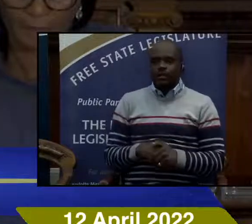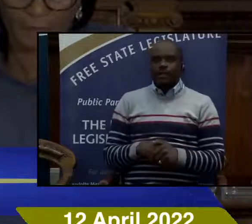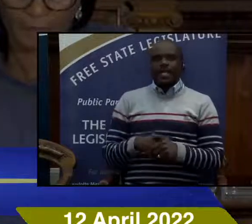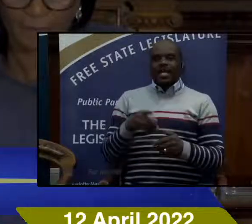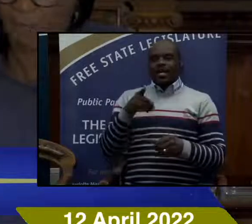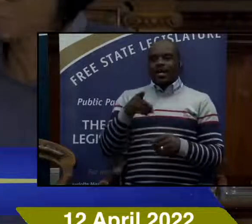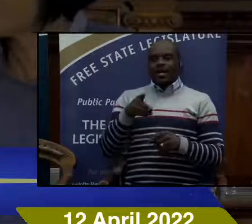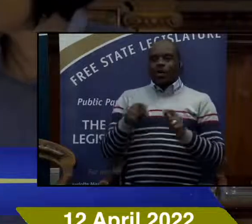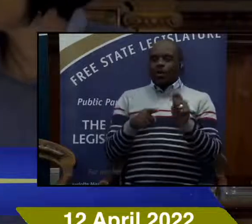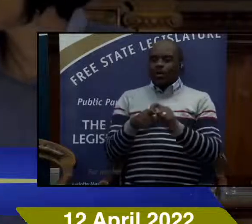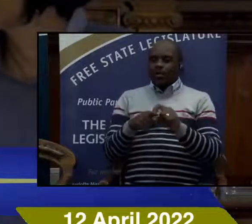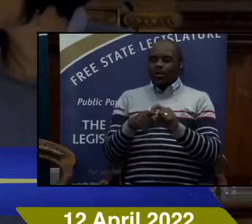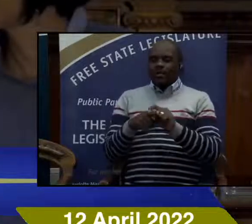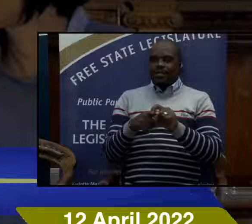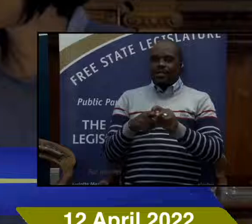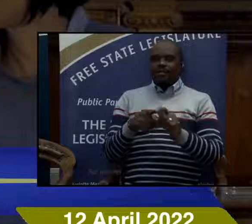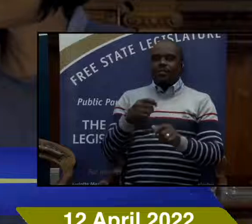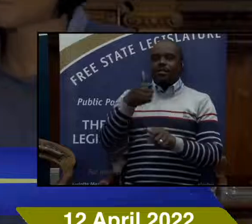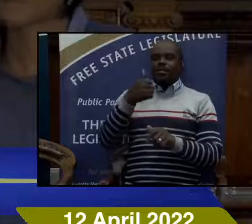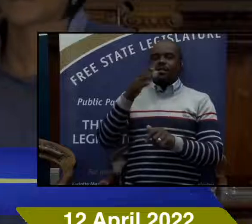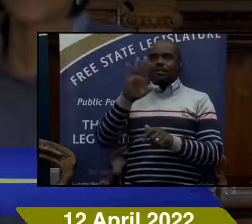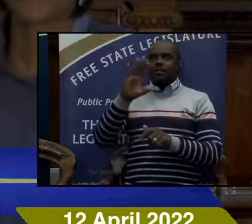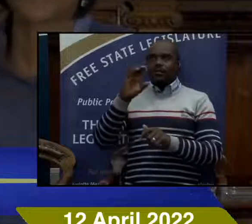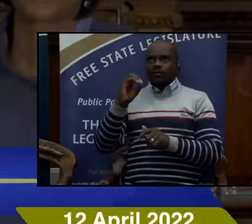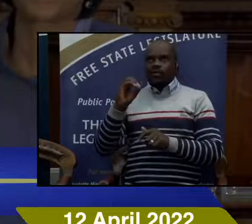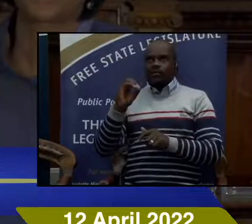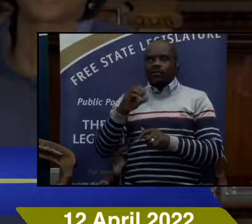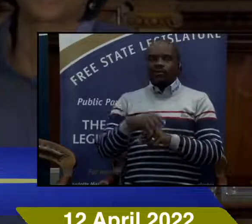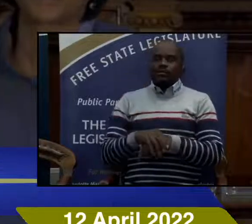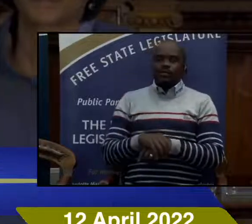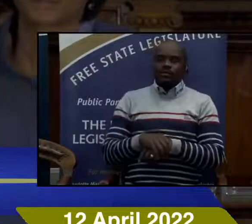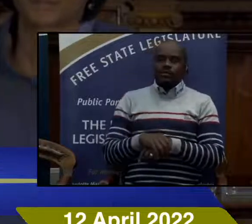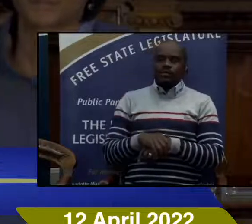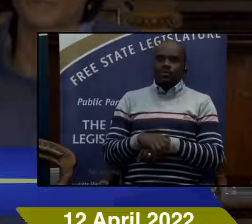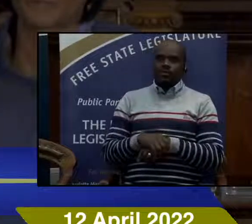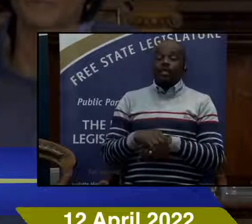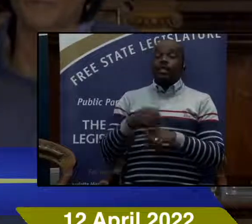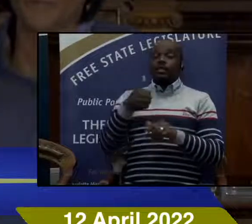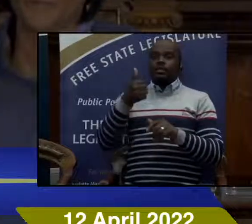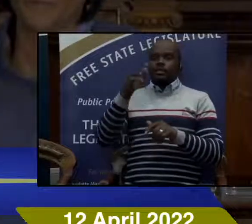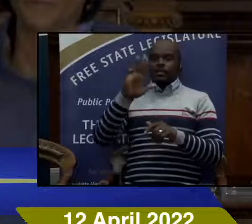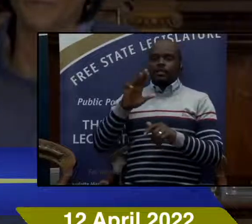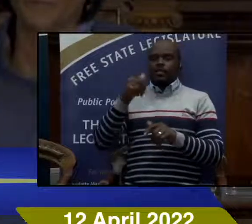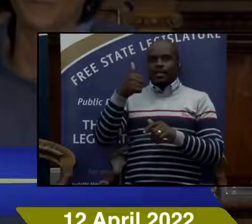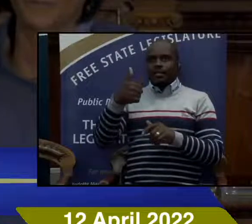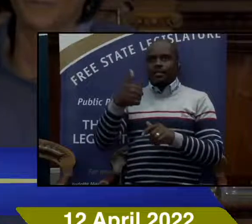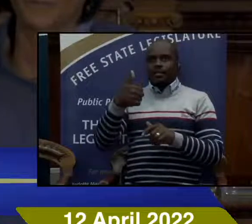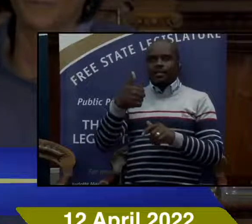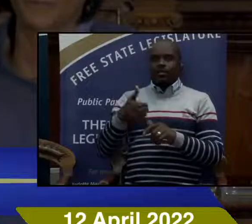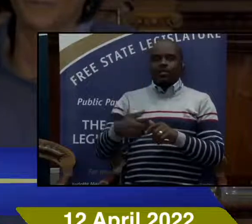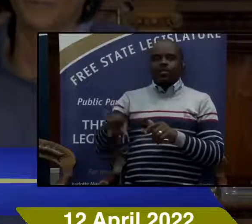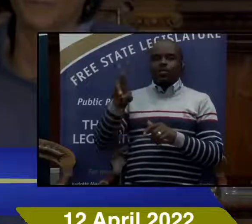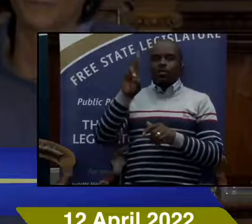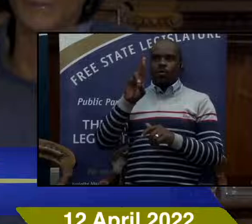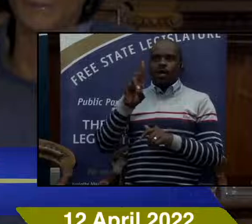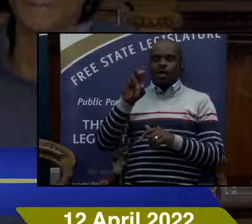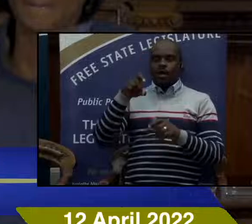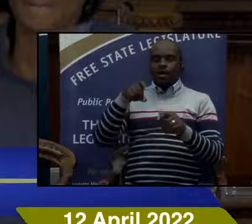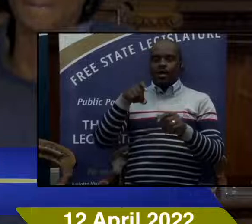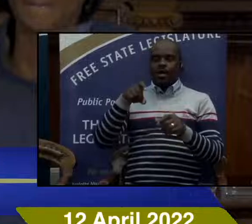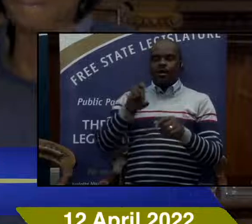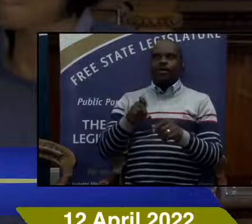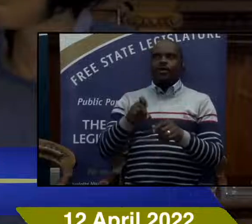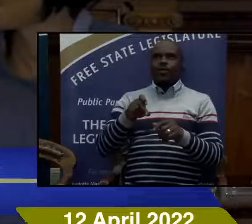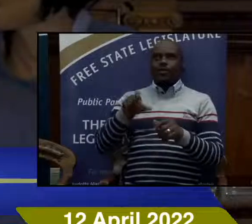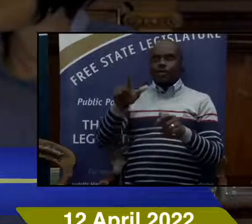695 students in the NQ Level 7. The 480 apprentices that are enrolled in trade